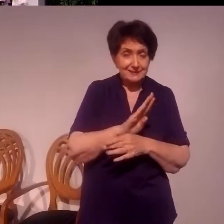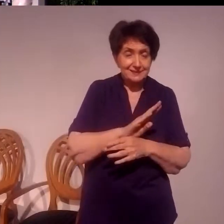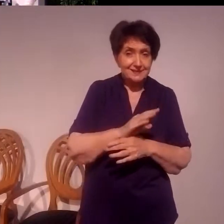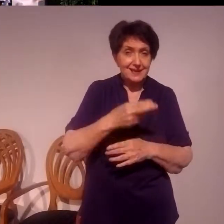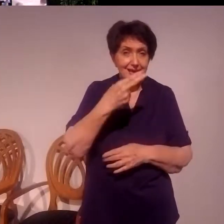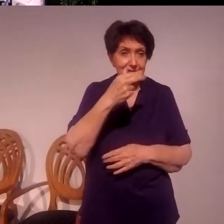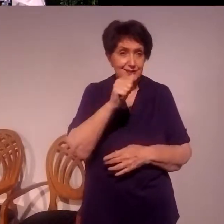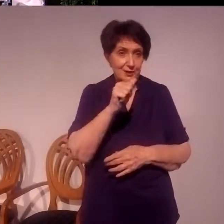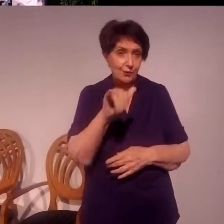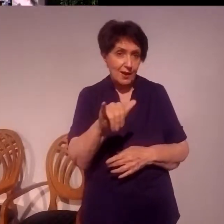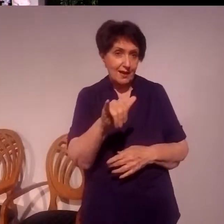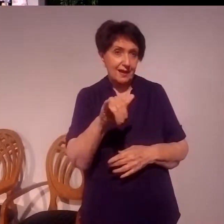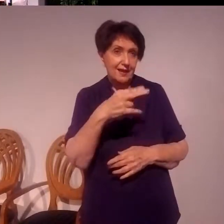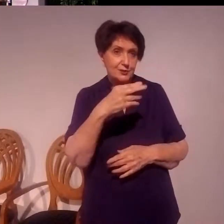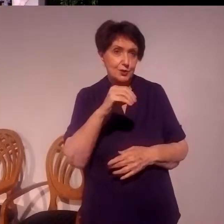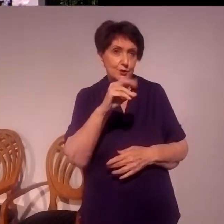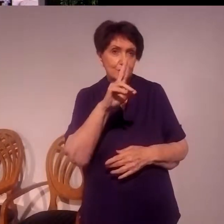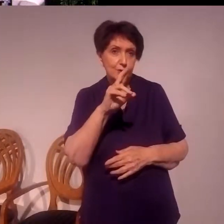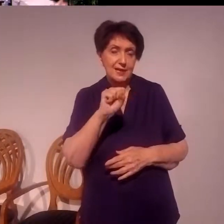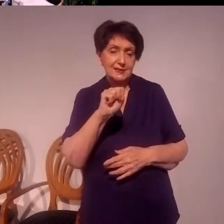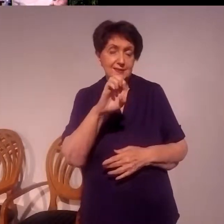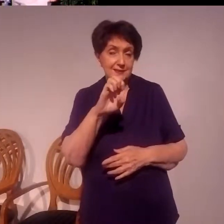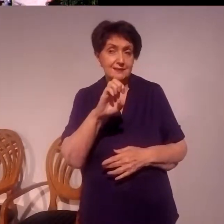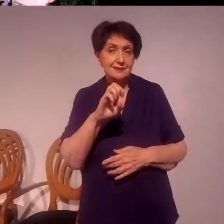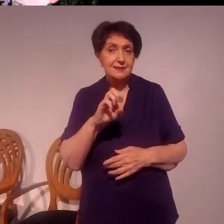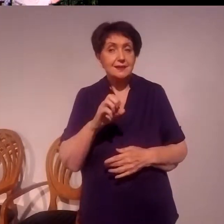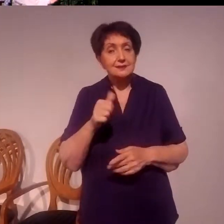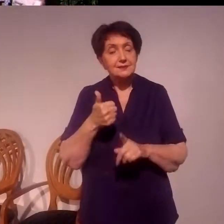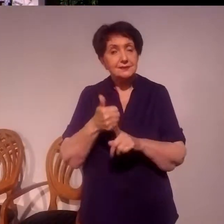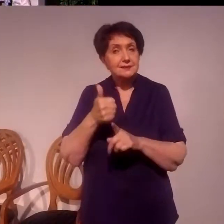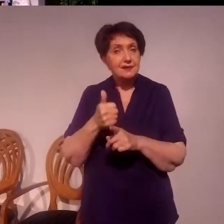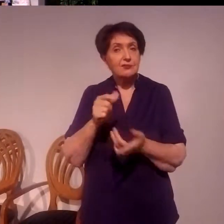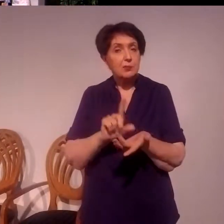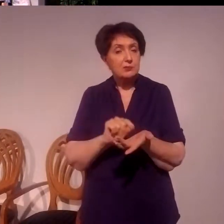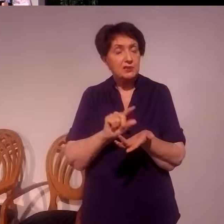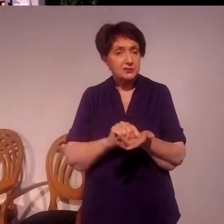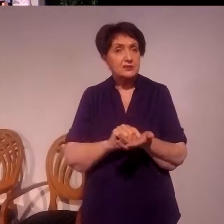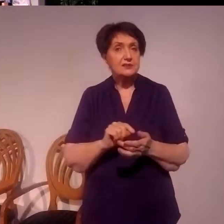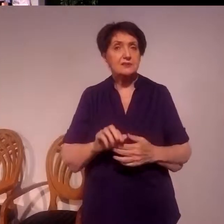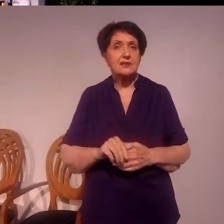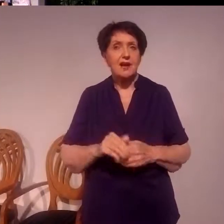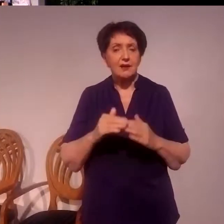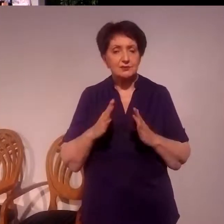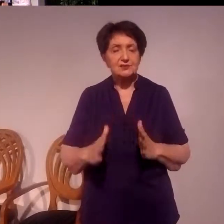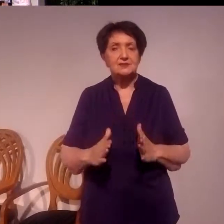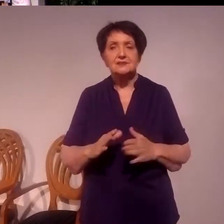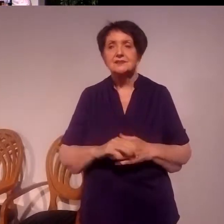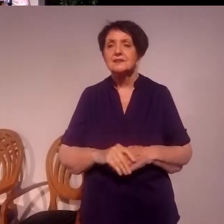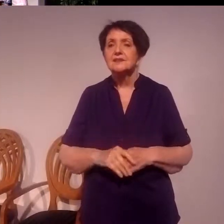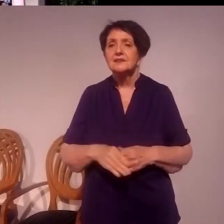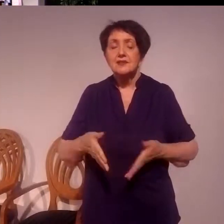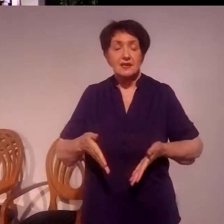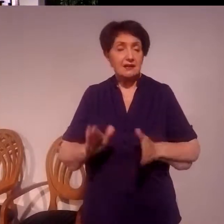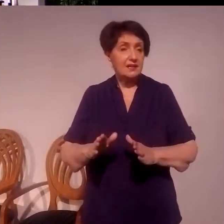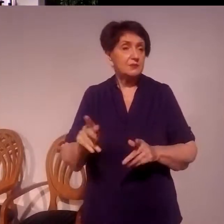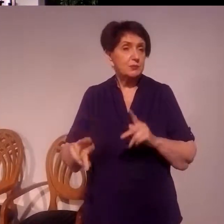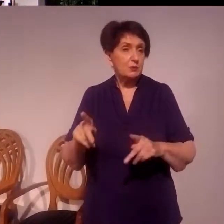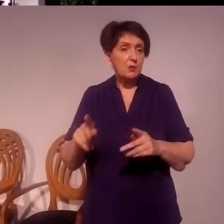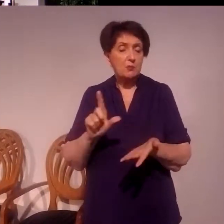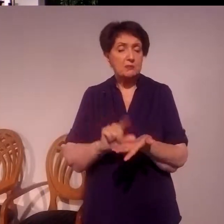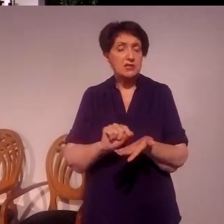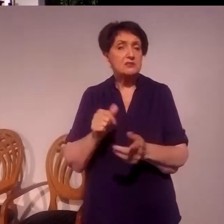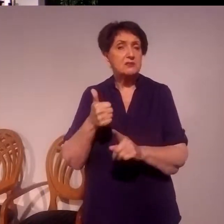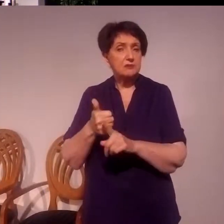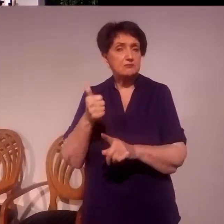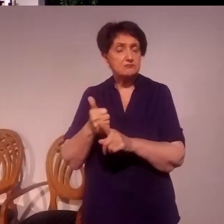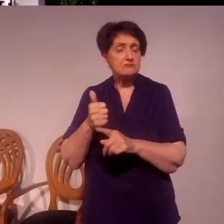a self-publishing house that is now allowed for so many authors to publish their own books.